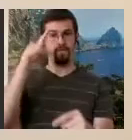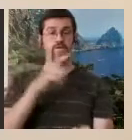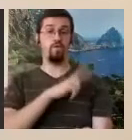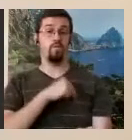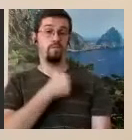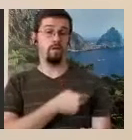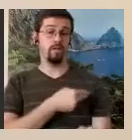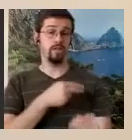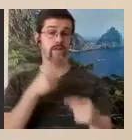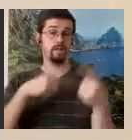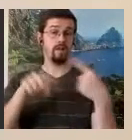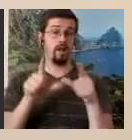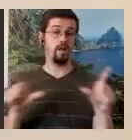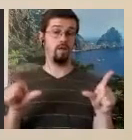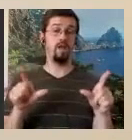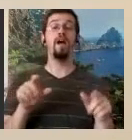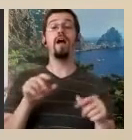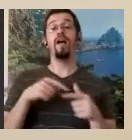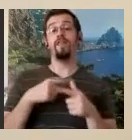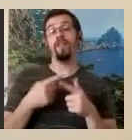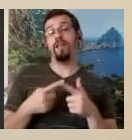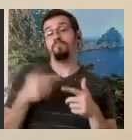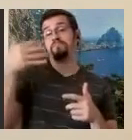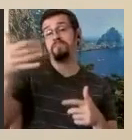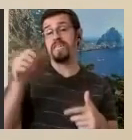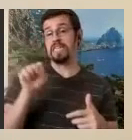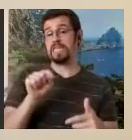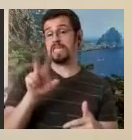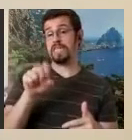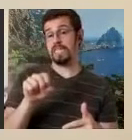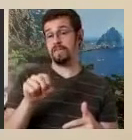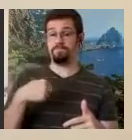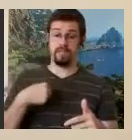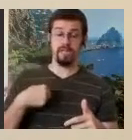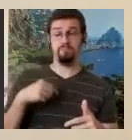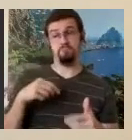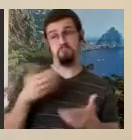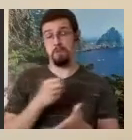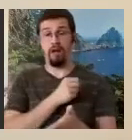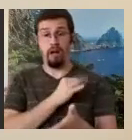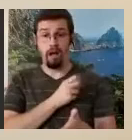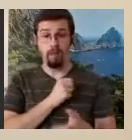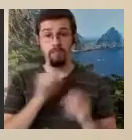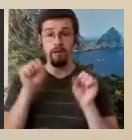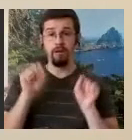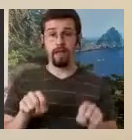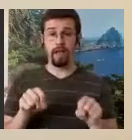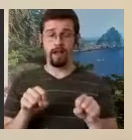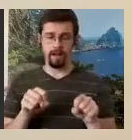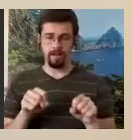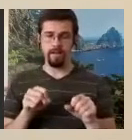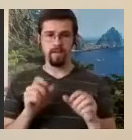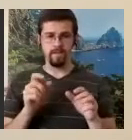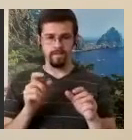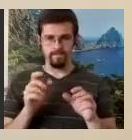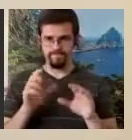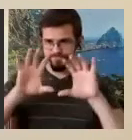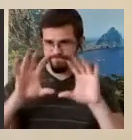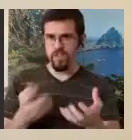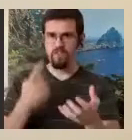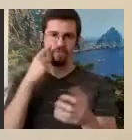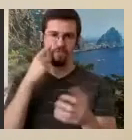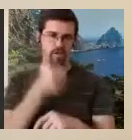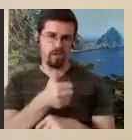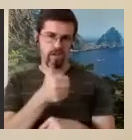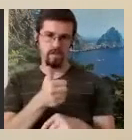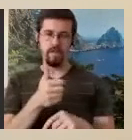I think in time Steve and I and even perhaps Adam, we could focus on getting that up for you just with that symbol set. I'm not quite sure